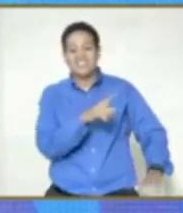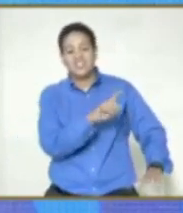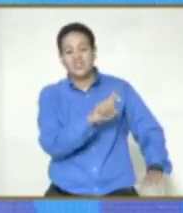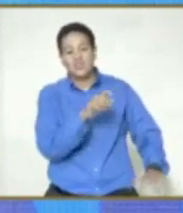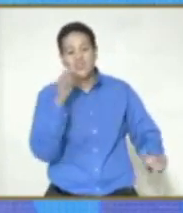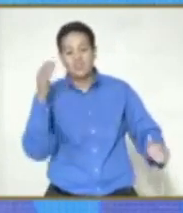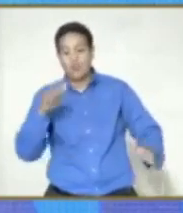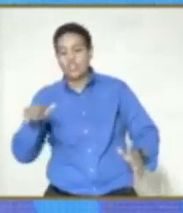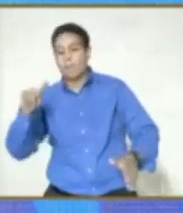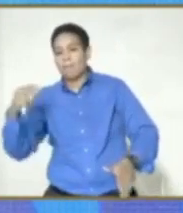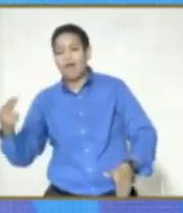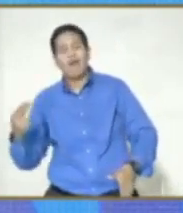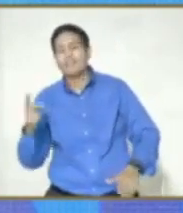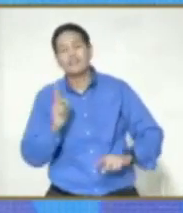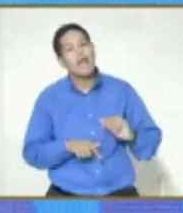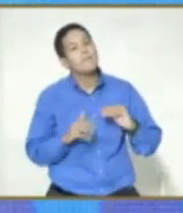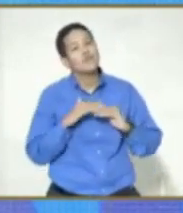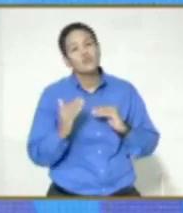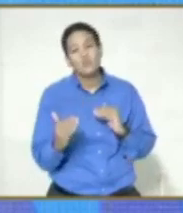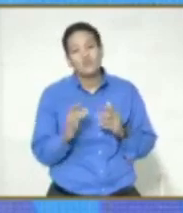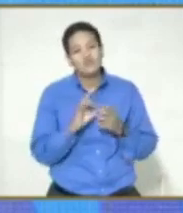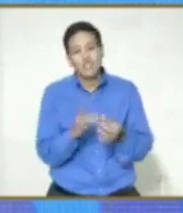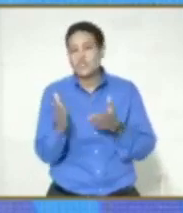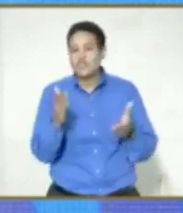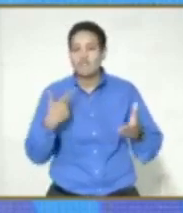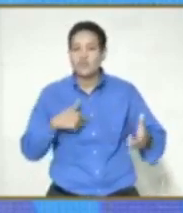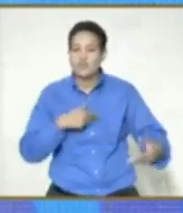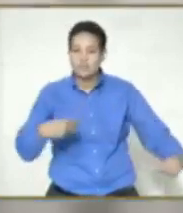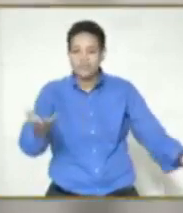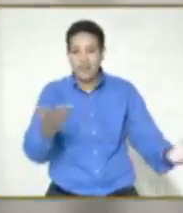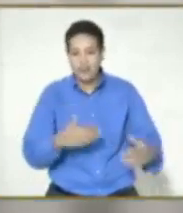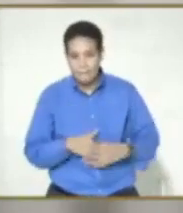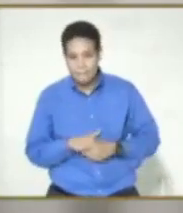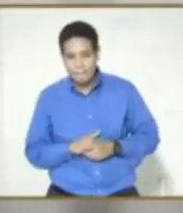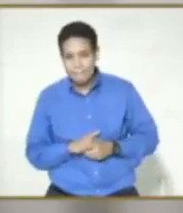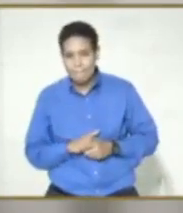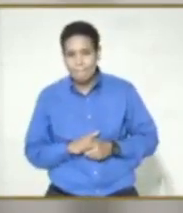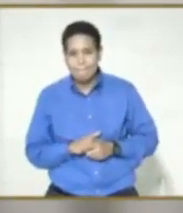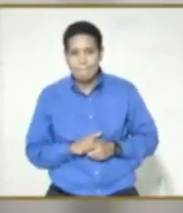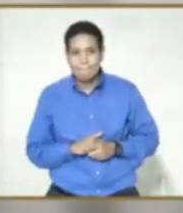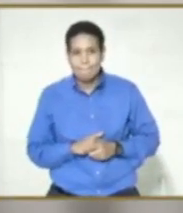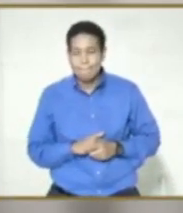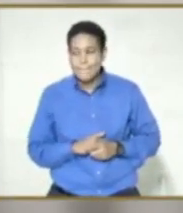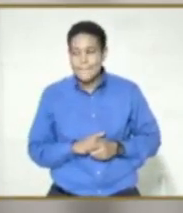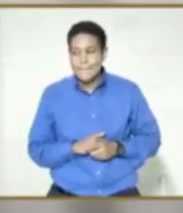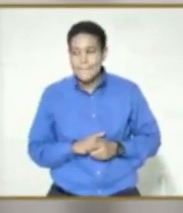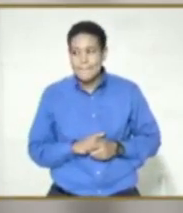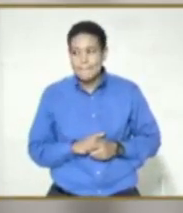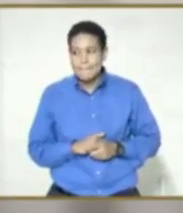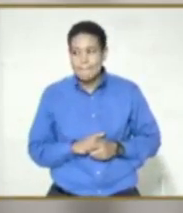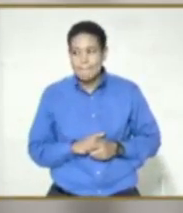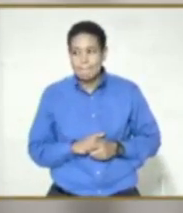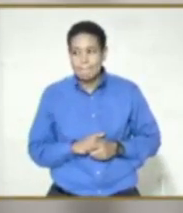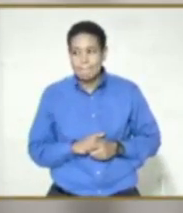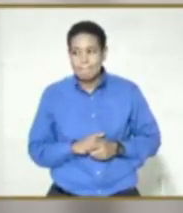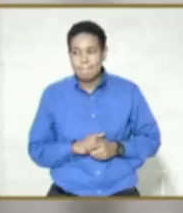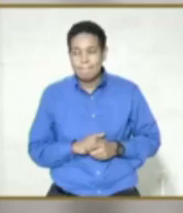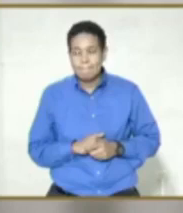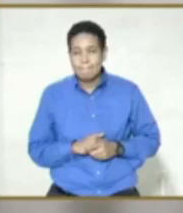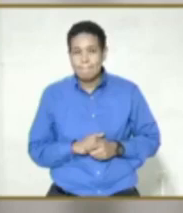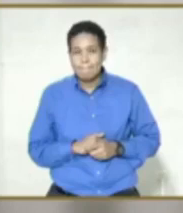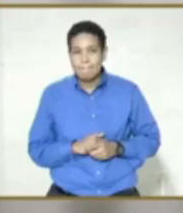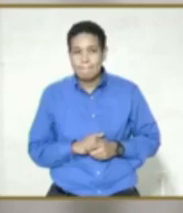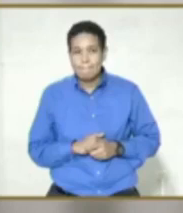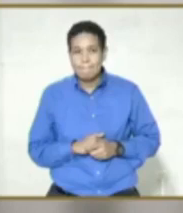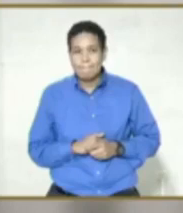of the services that is being provided. Thank you, Minister. Another question, persons who are